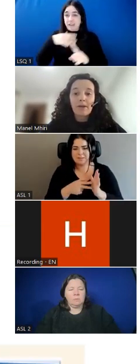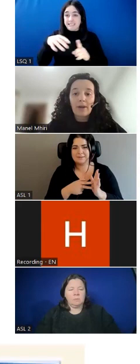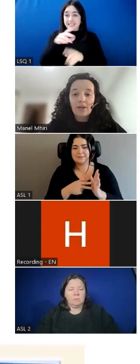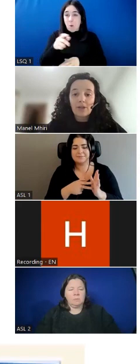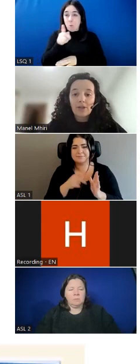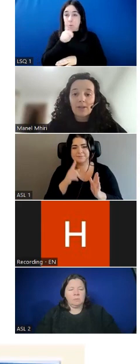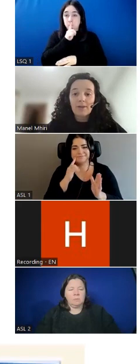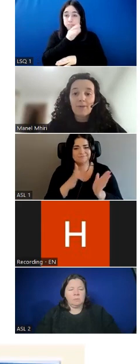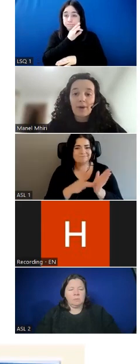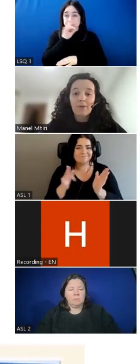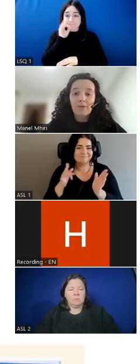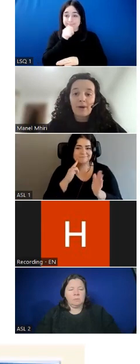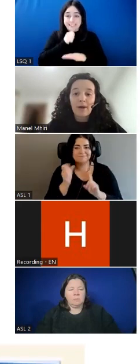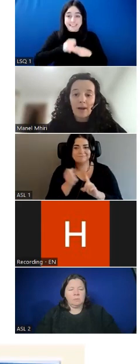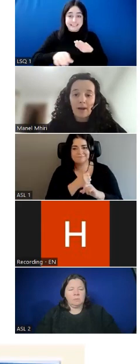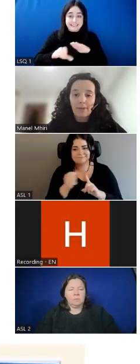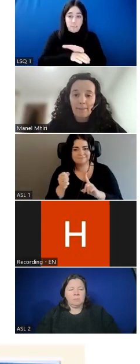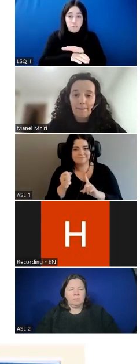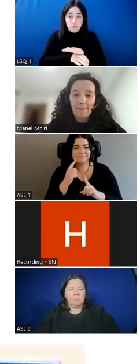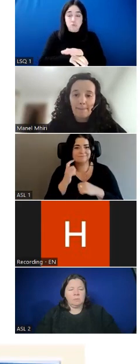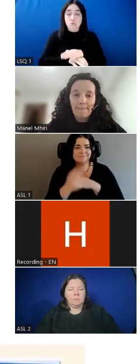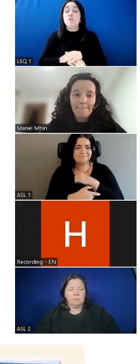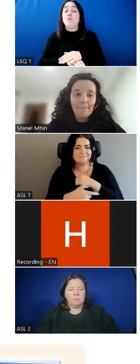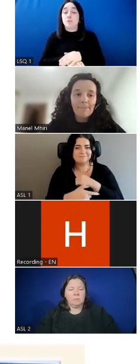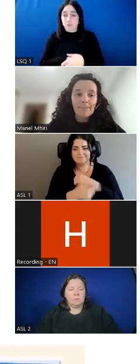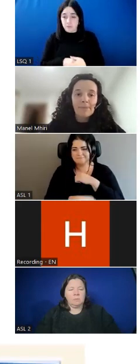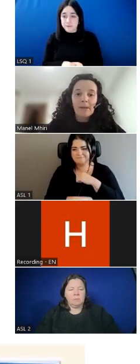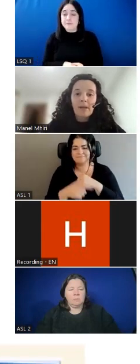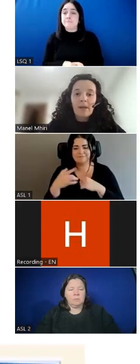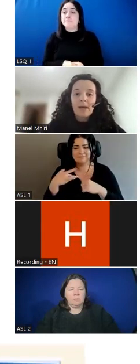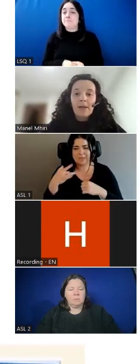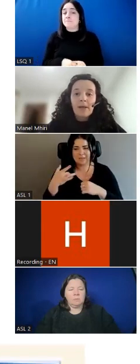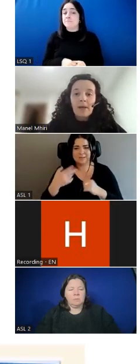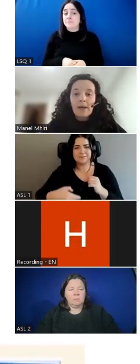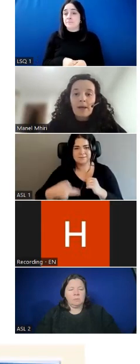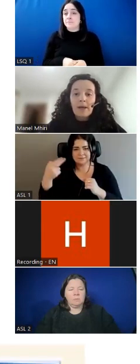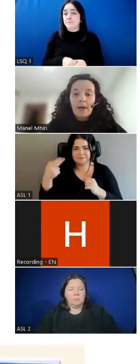and violations very, very high.